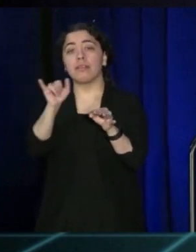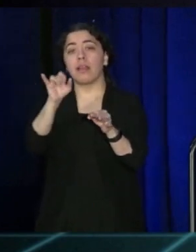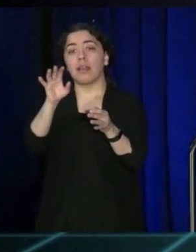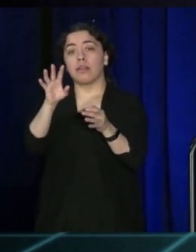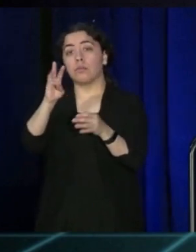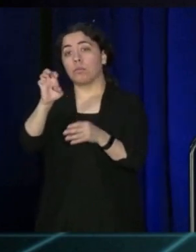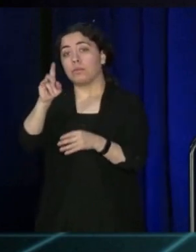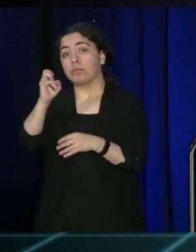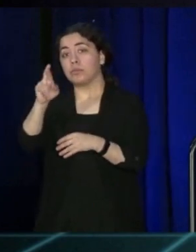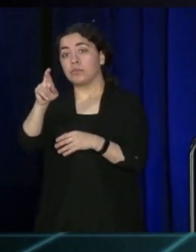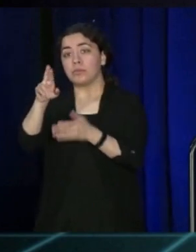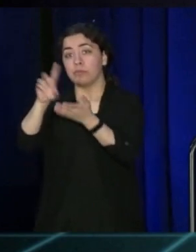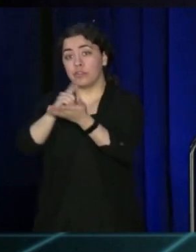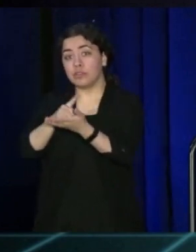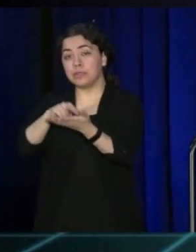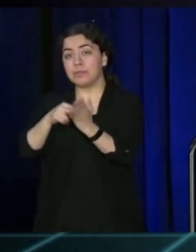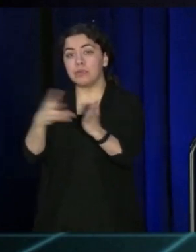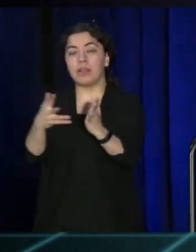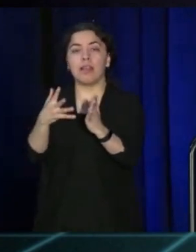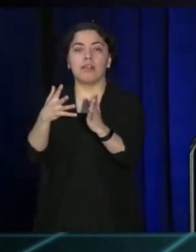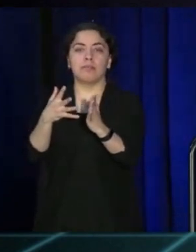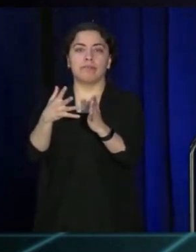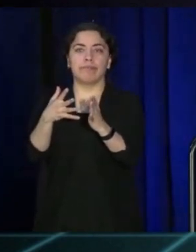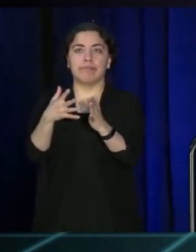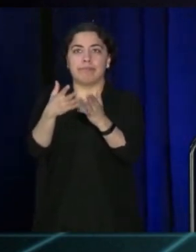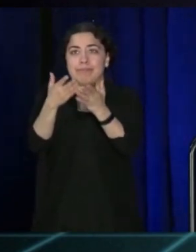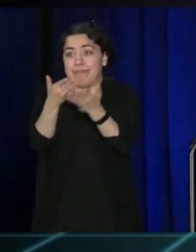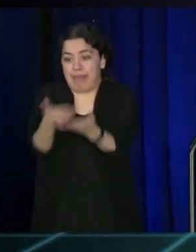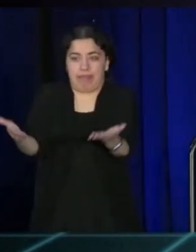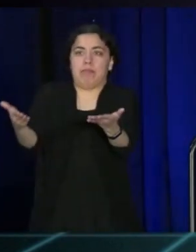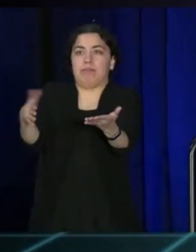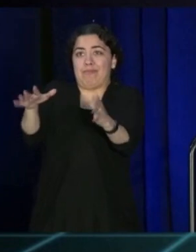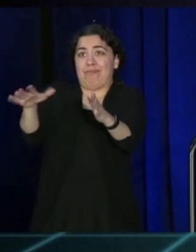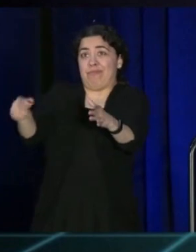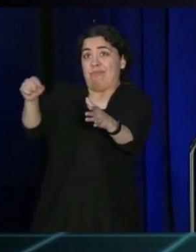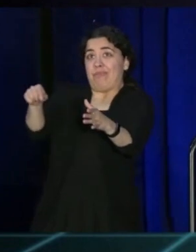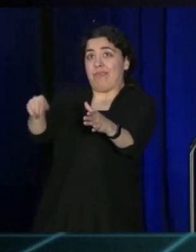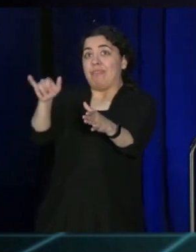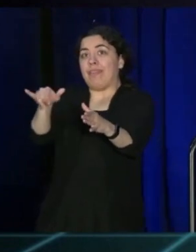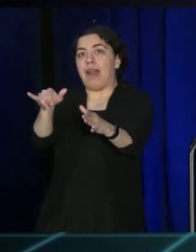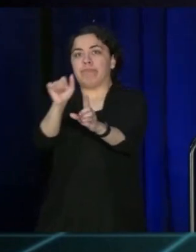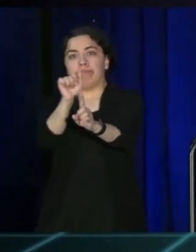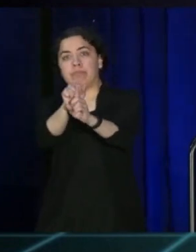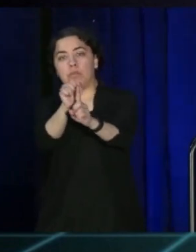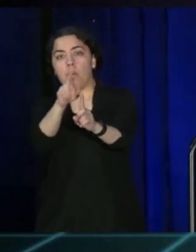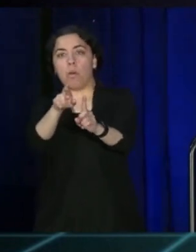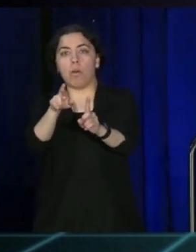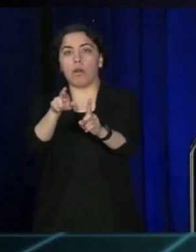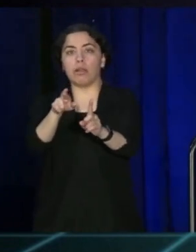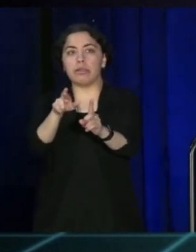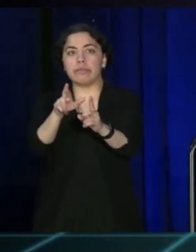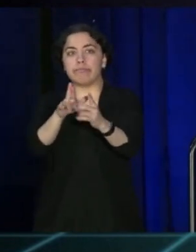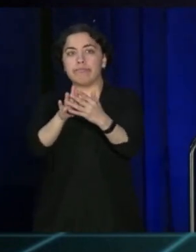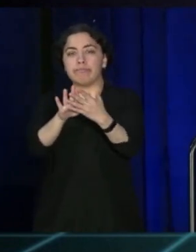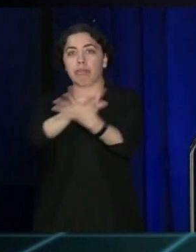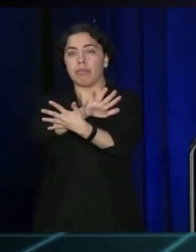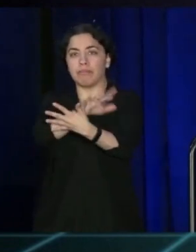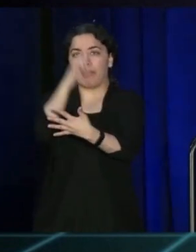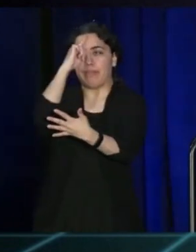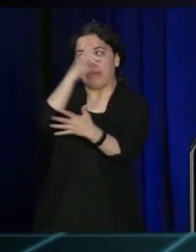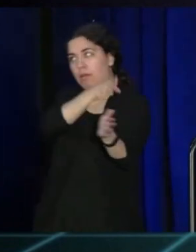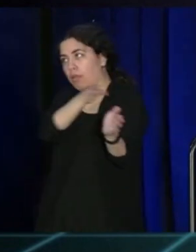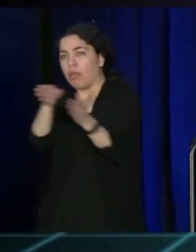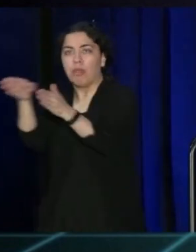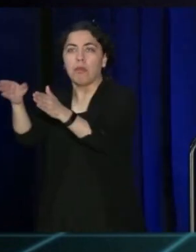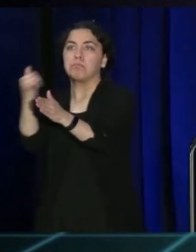something that misleads or deceives. Okay, so the question then is, what is our lie? How are we lying